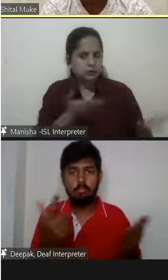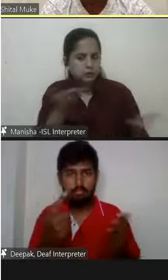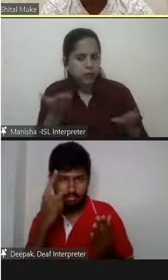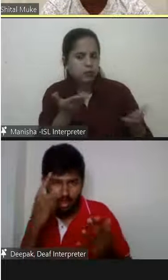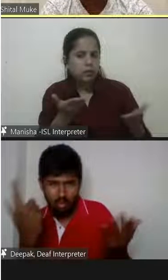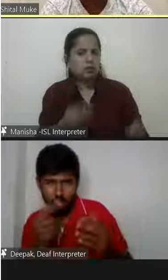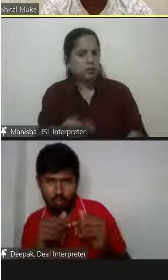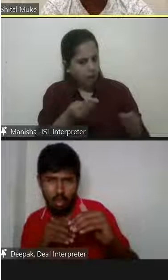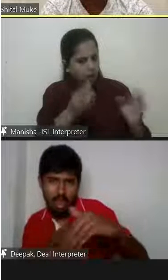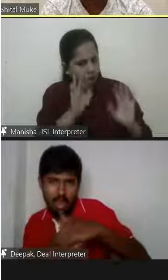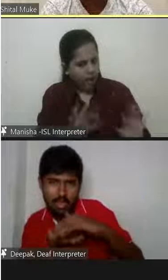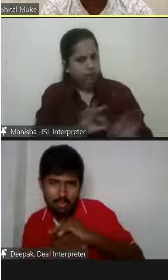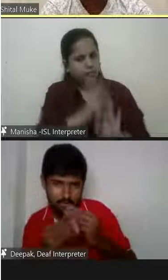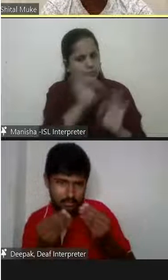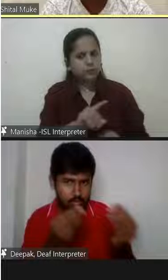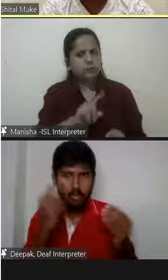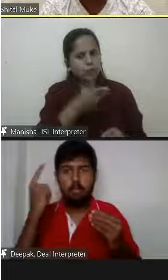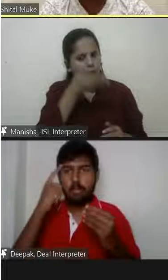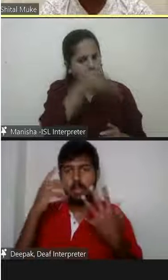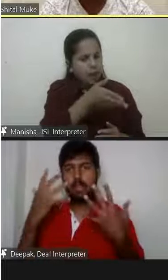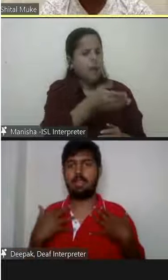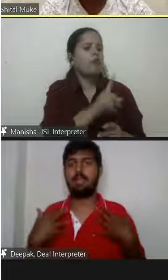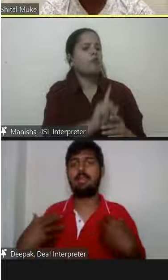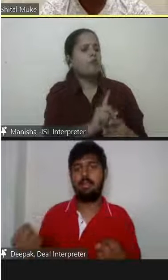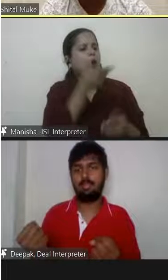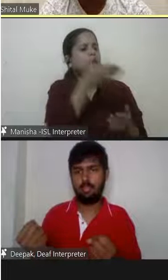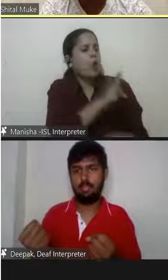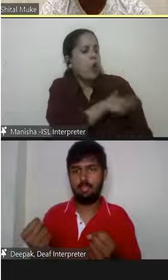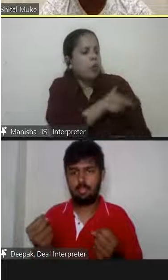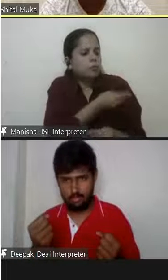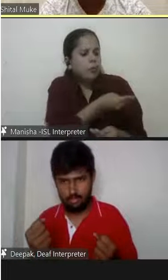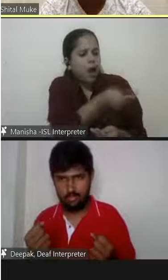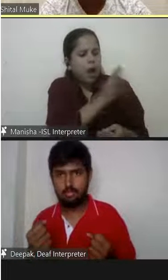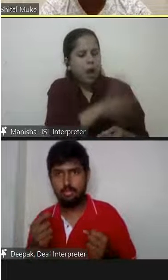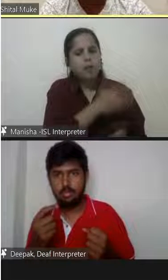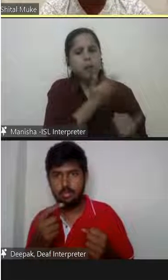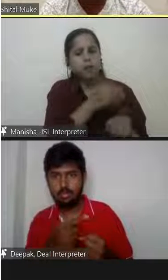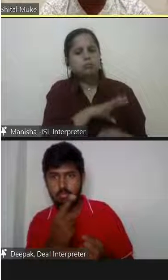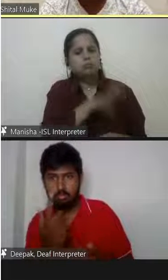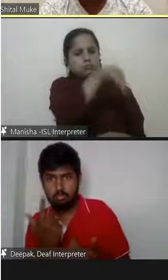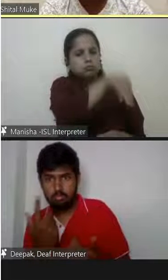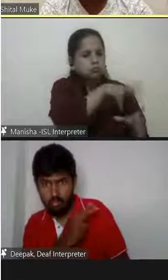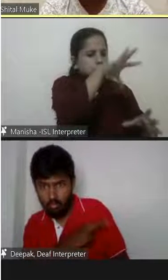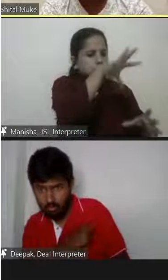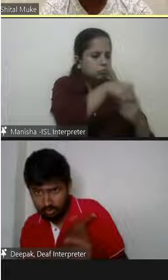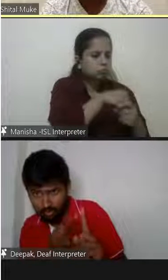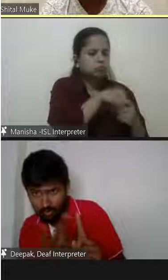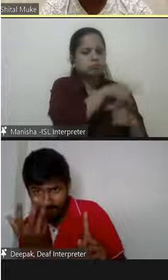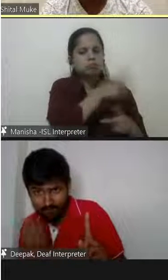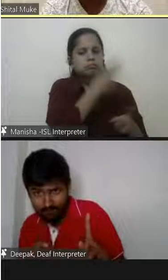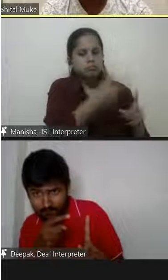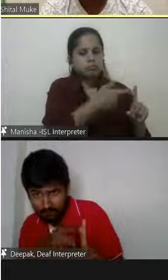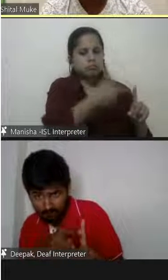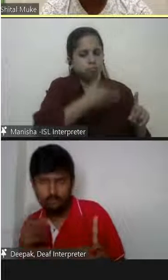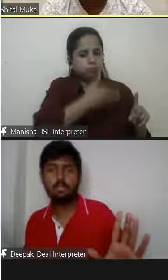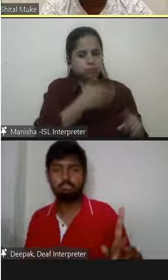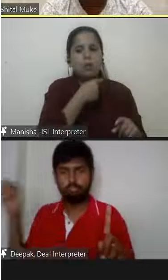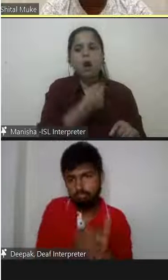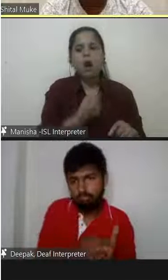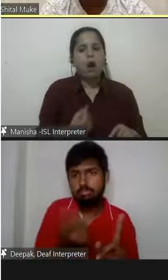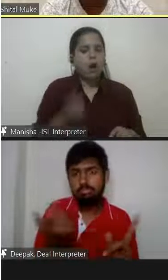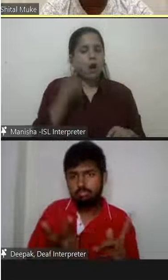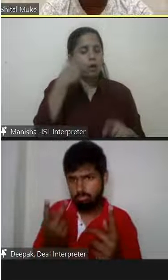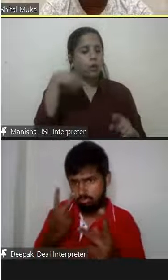the primary healthcare centers. And from this study, we learned that the role of non-specialist